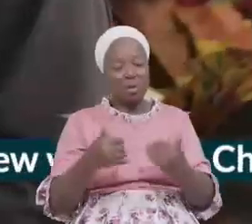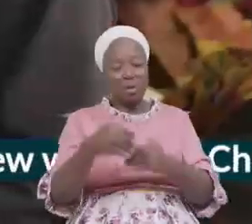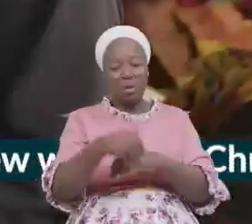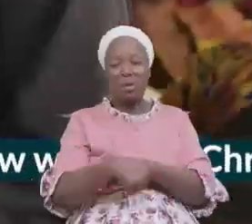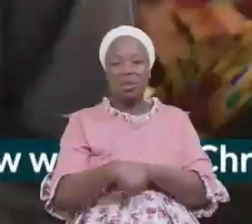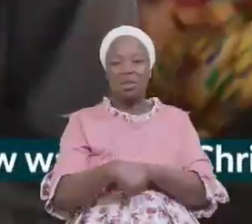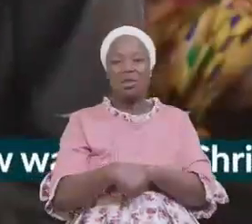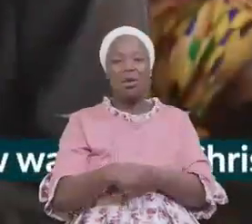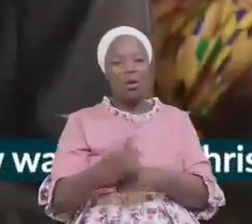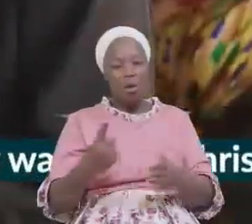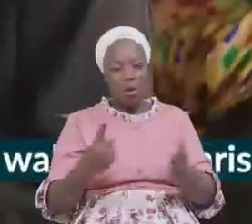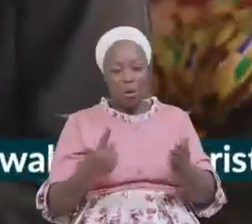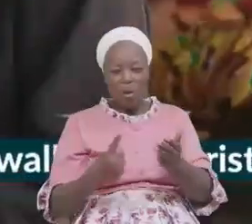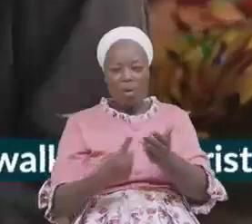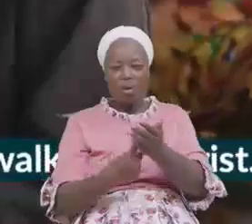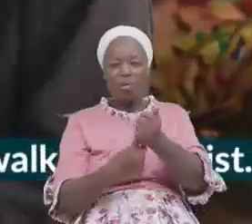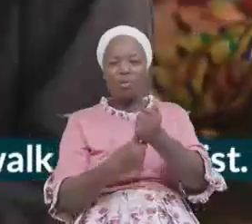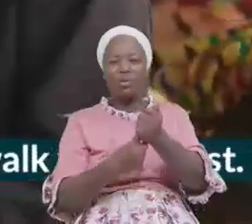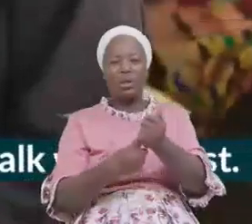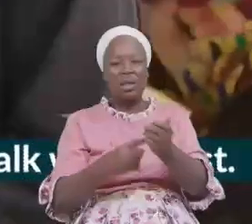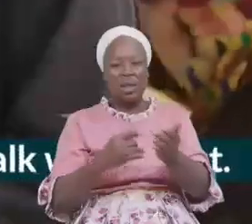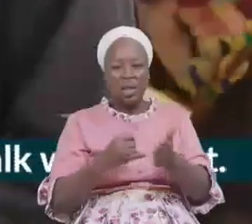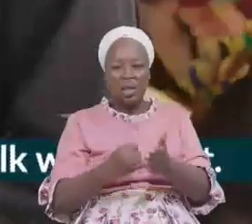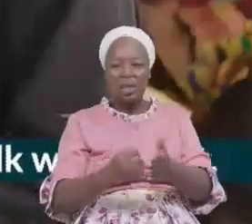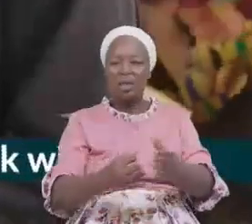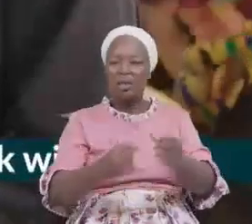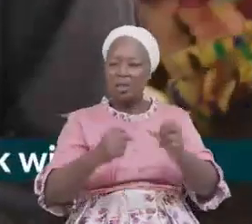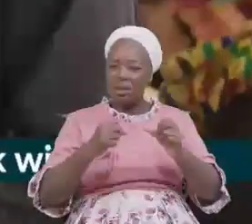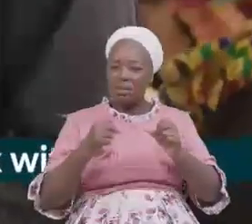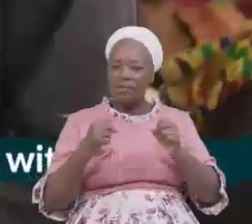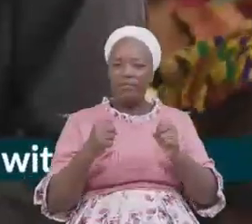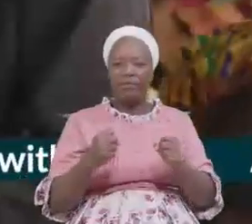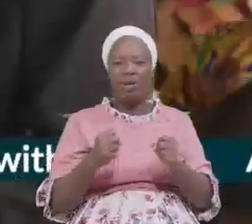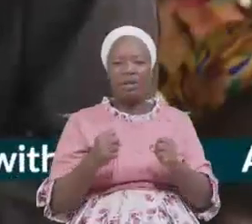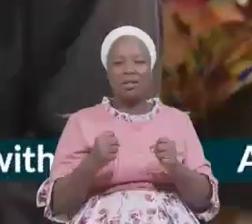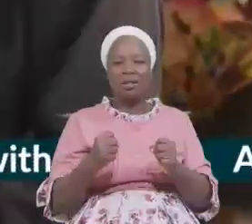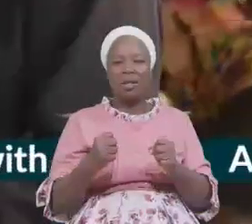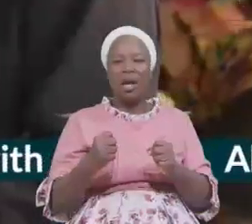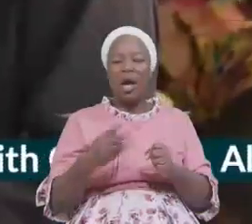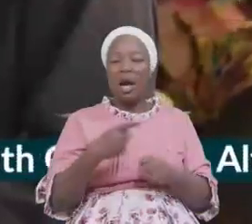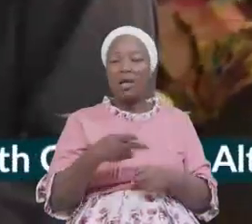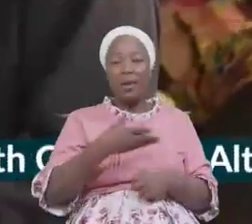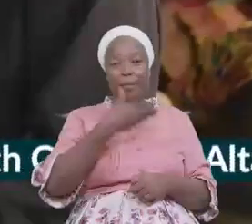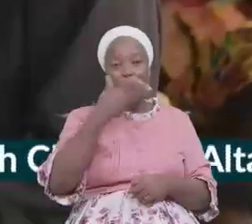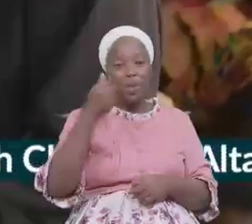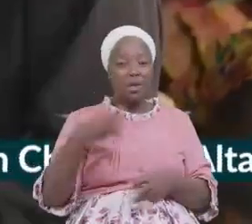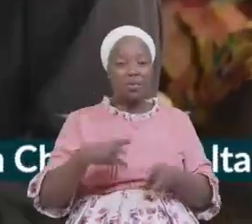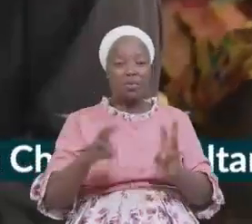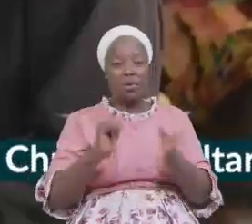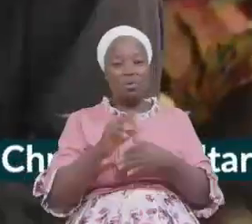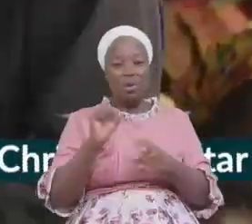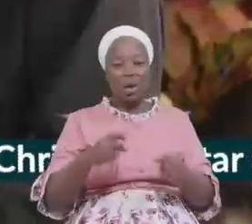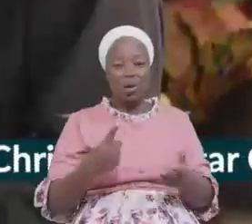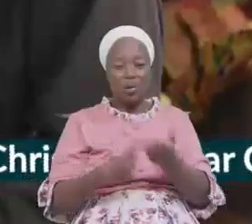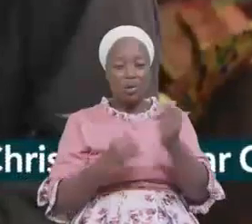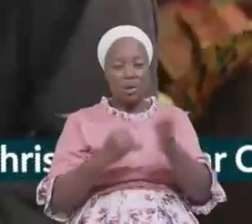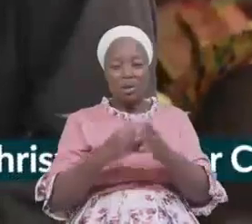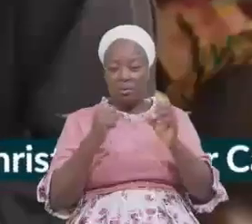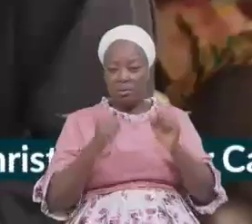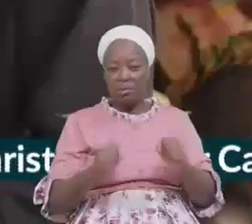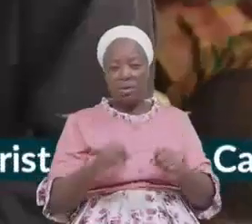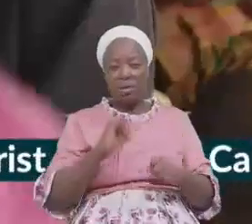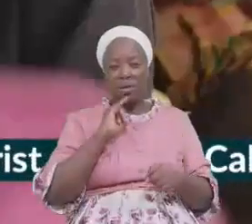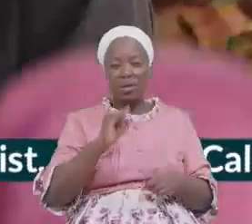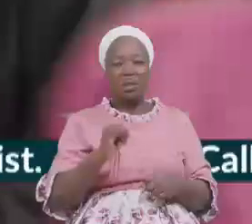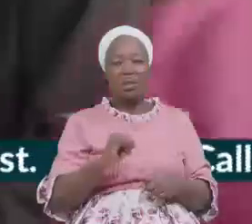hold it fast. And the best way you can hold it fast is for people who have